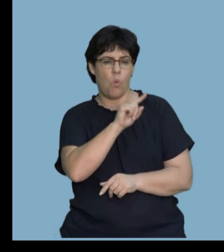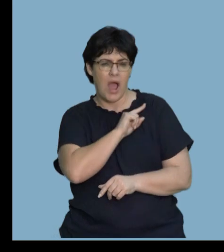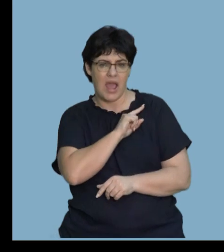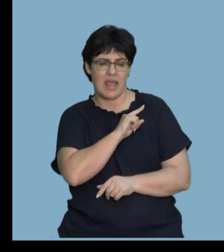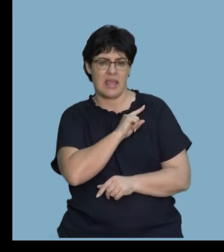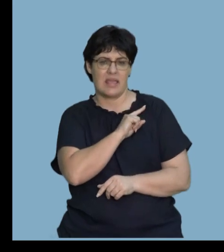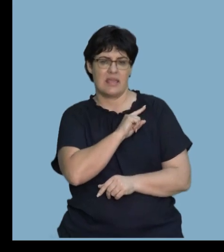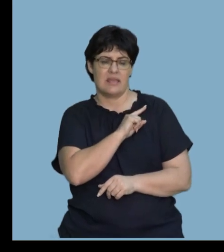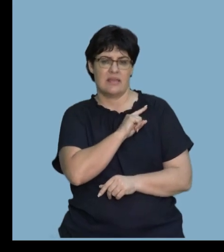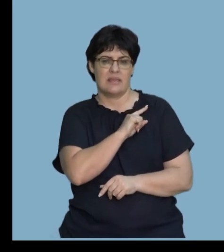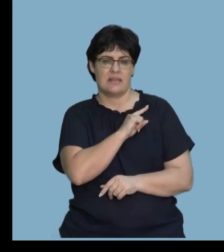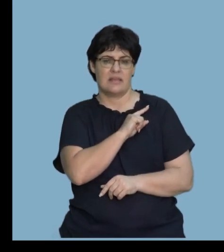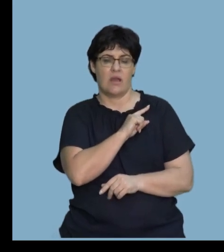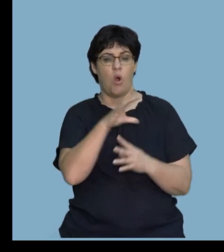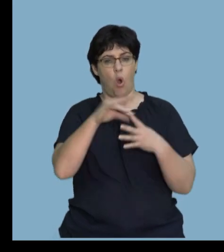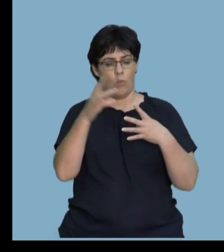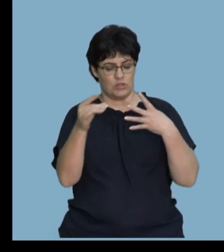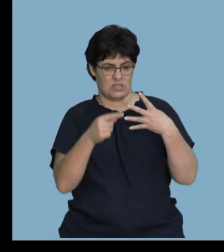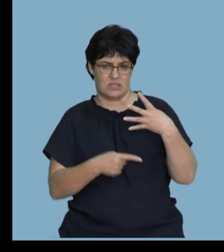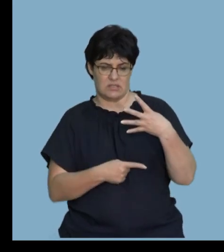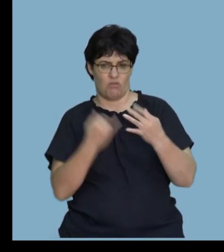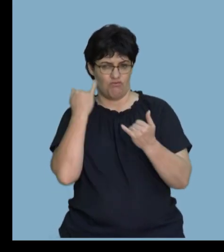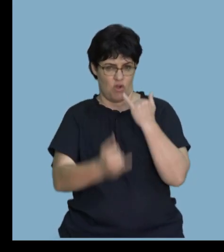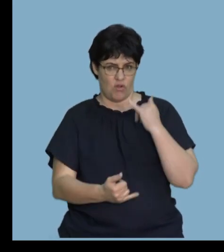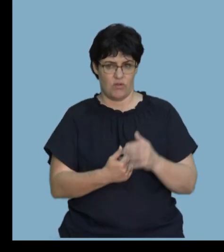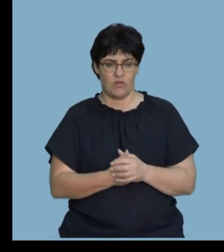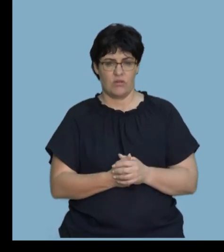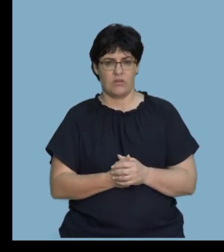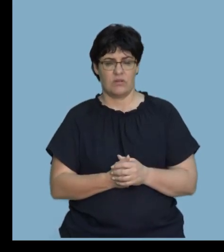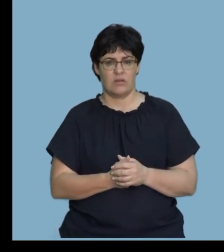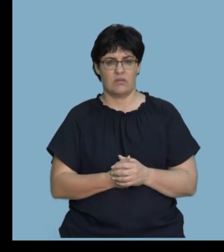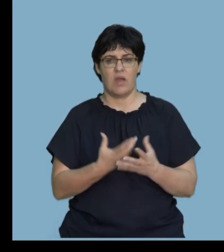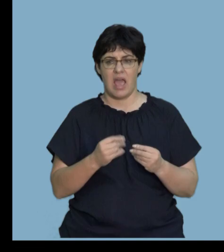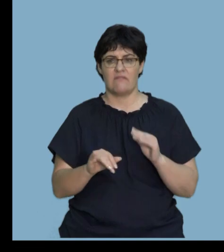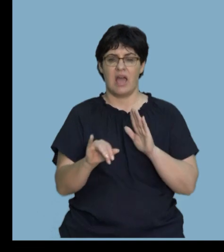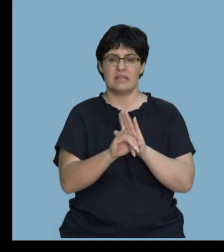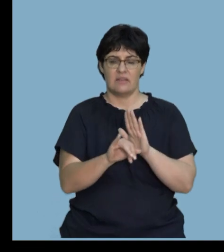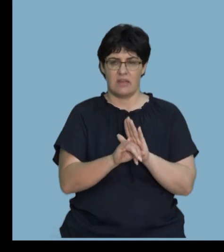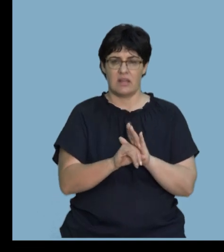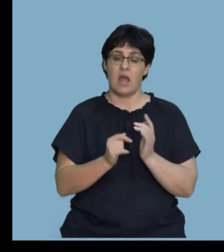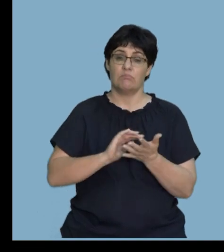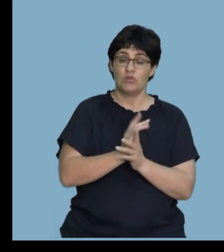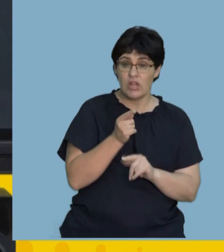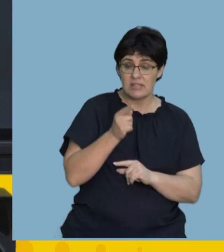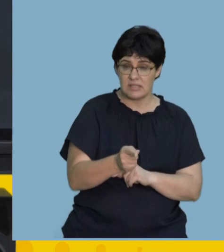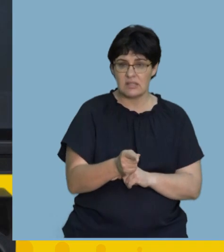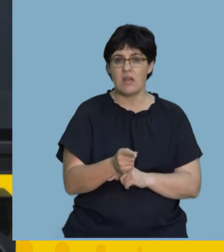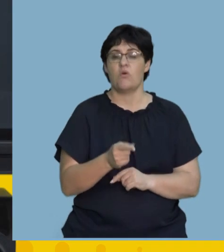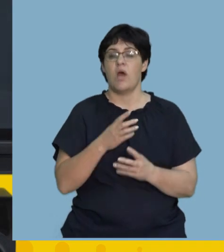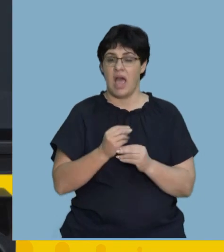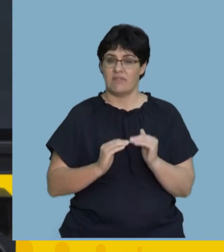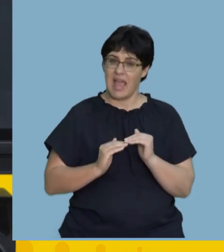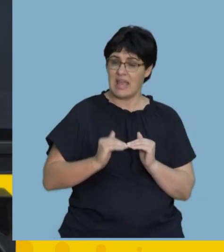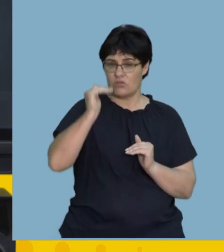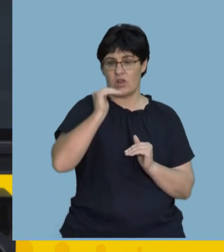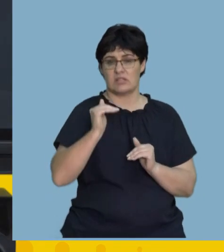to why those options are actually incorrect, okay? So we have identified, and we appreciate the fact that when you increase